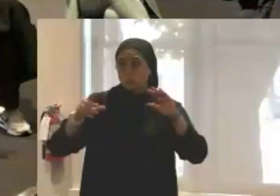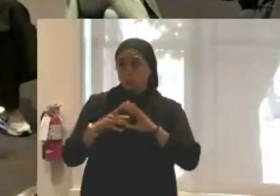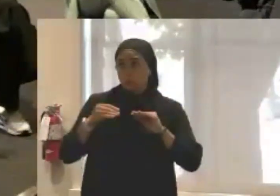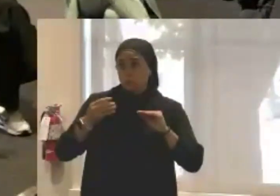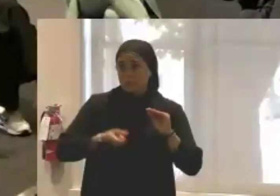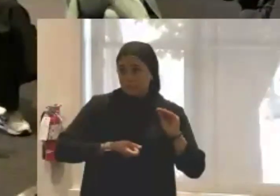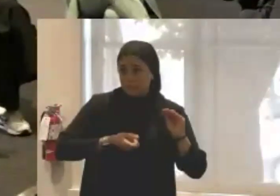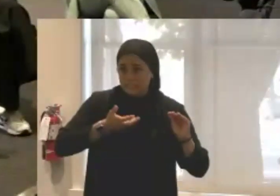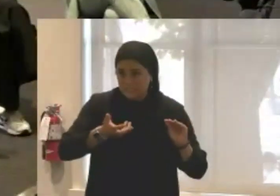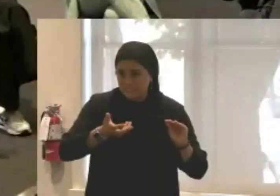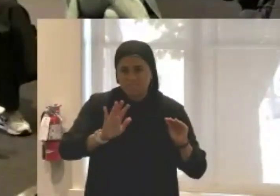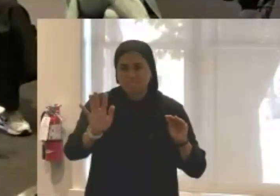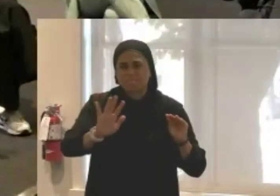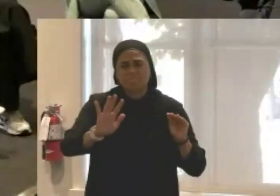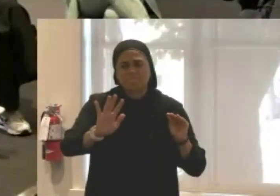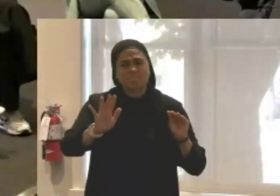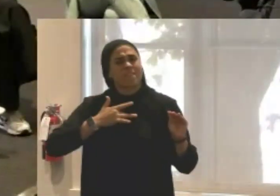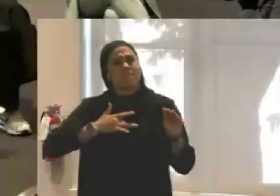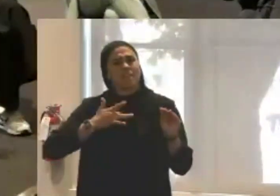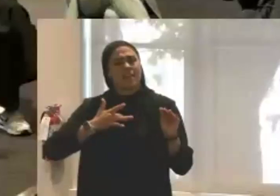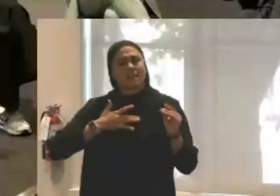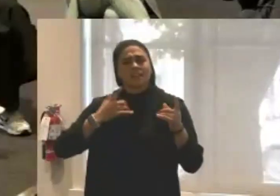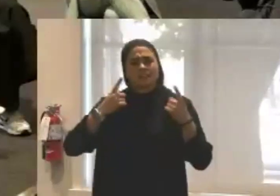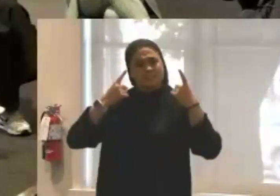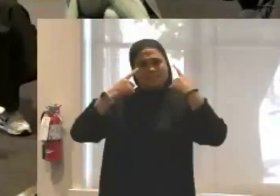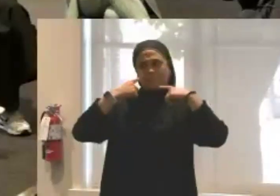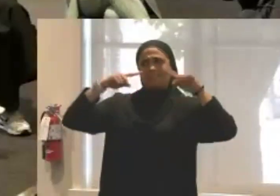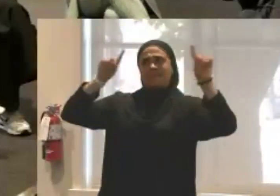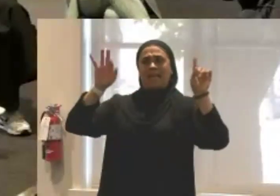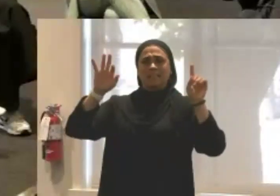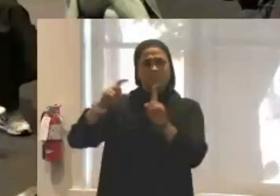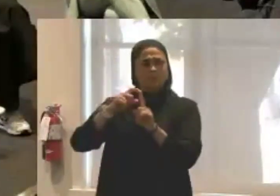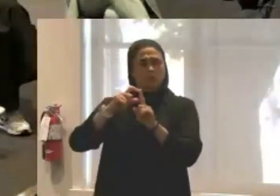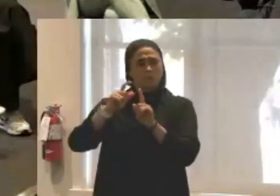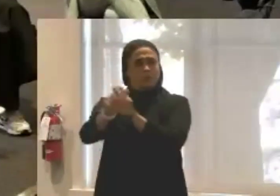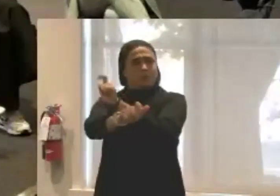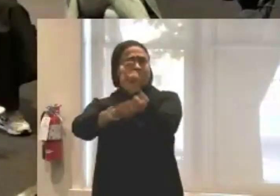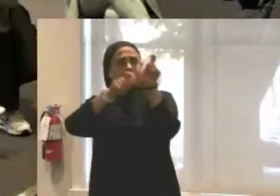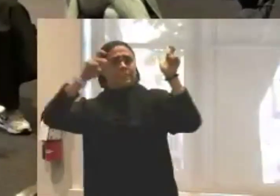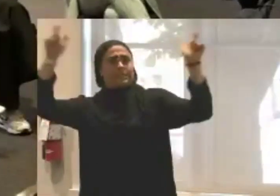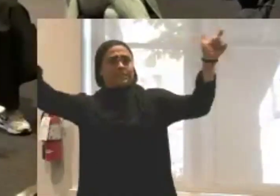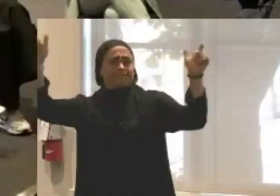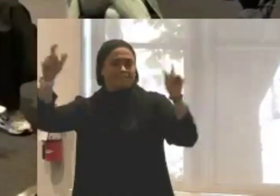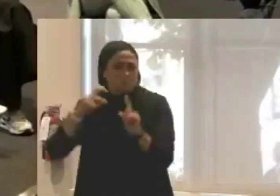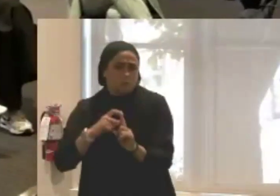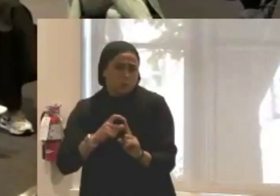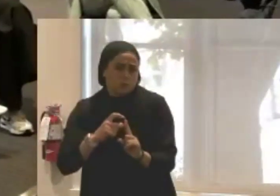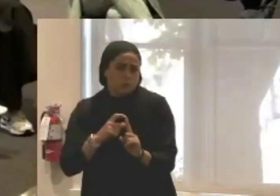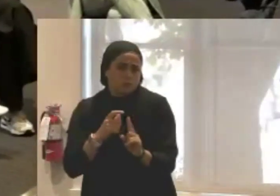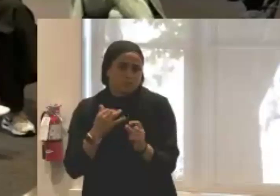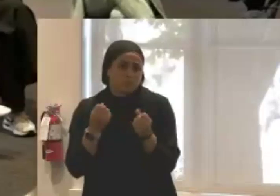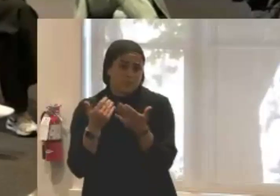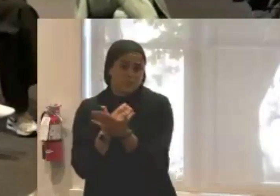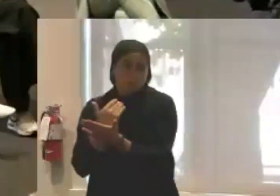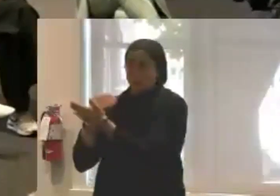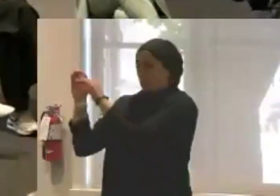like success is such a big term when we consider the journey of many newcomer youth,